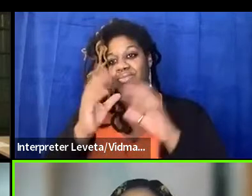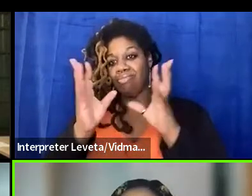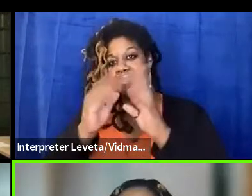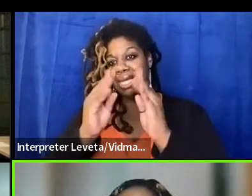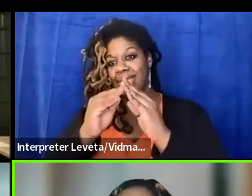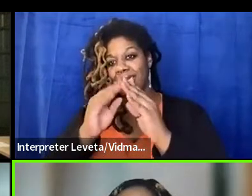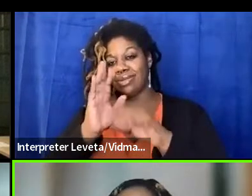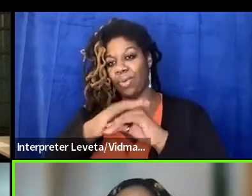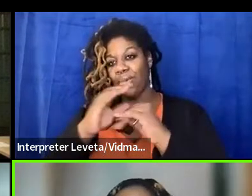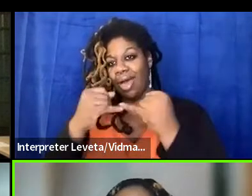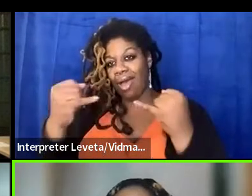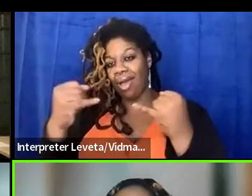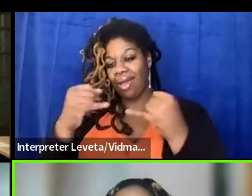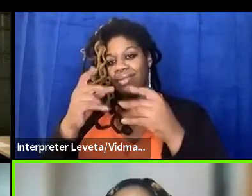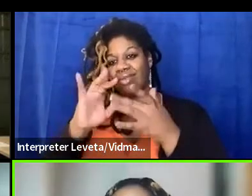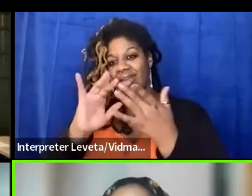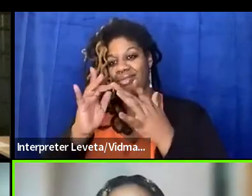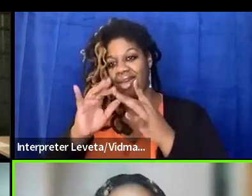like that,